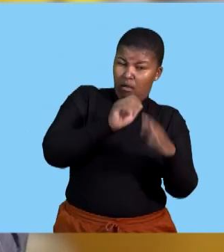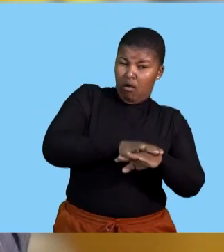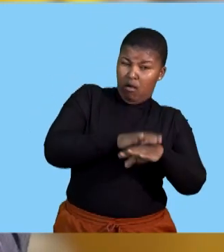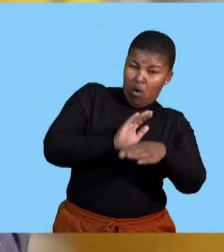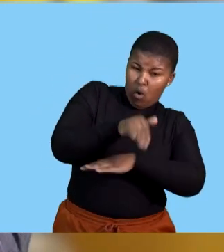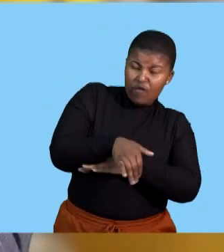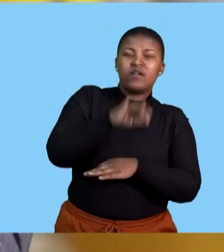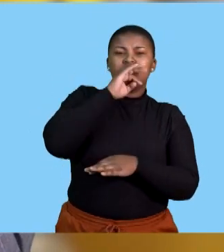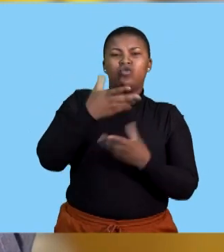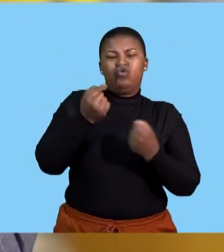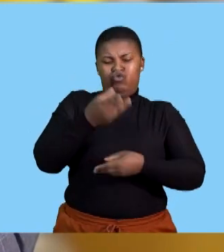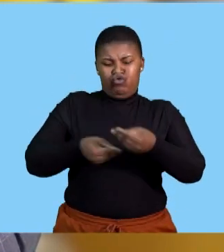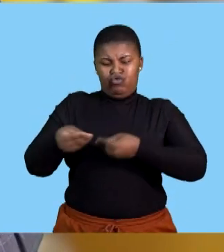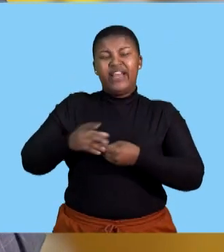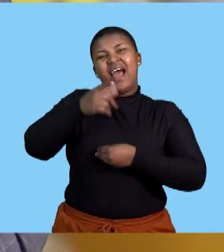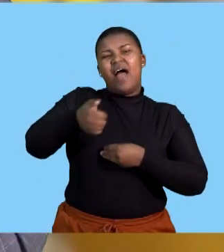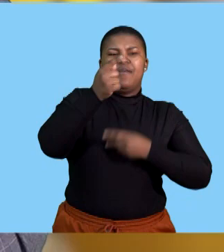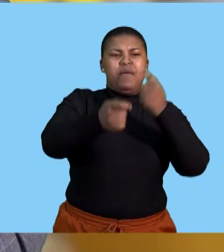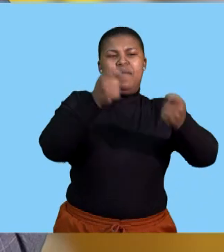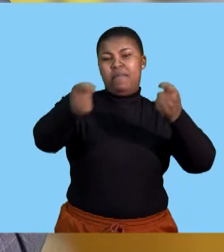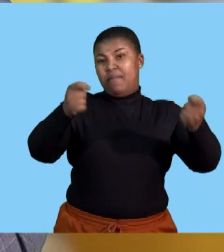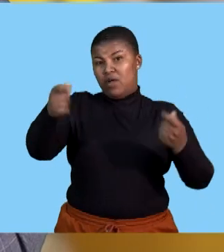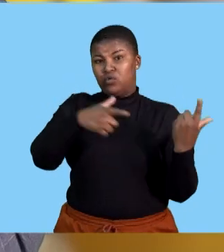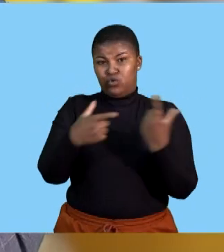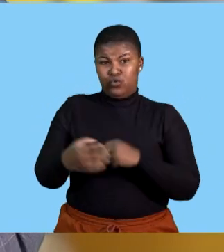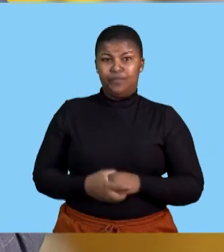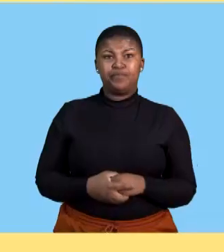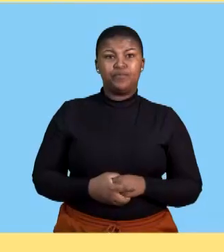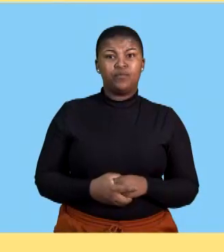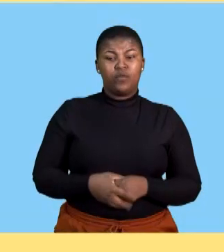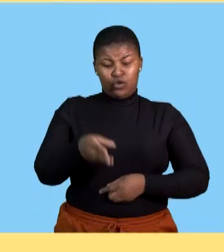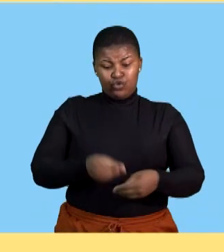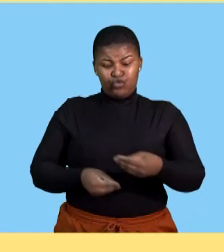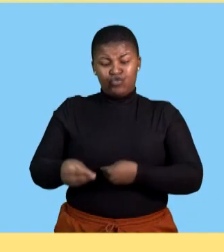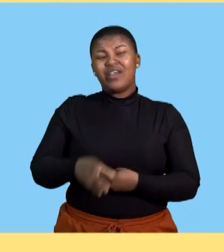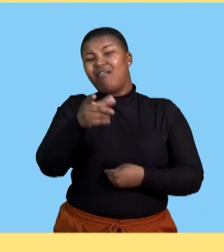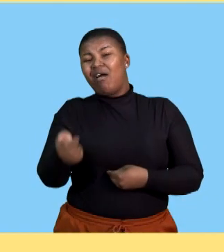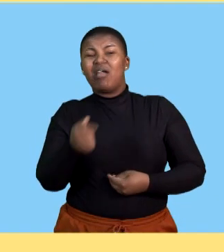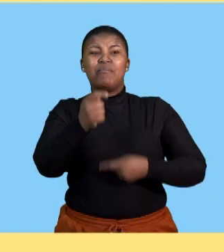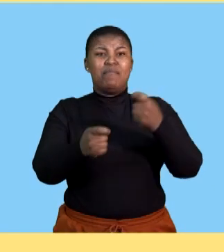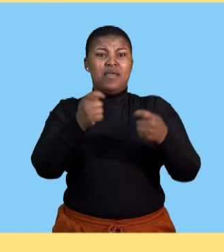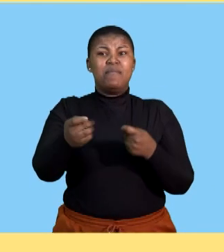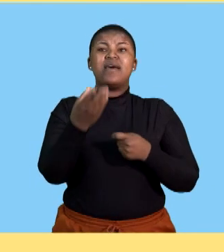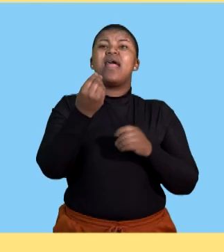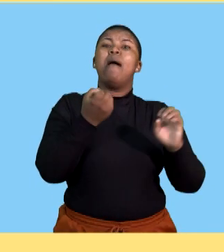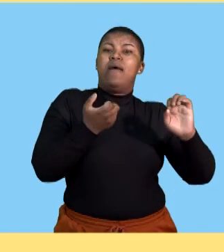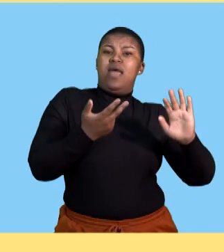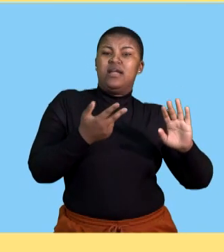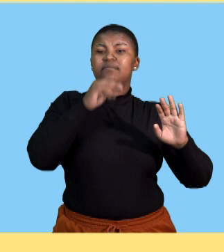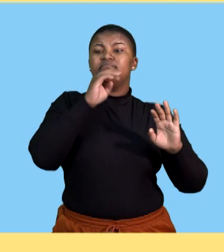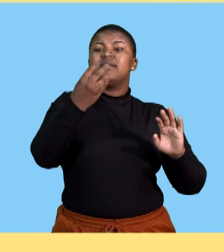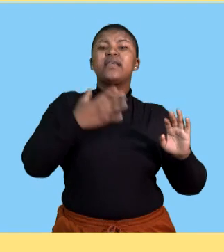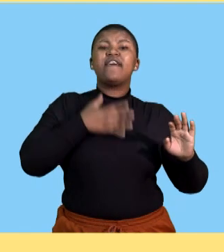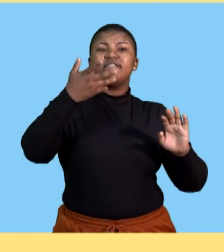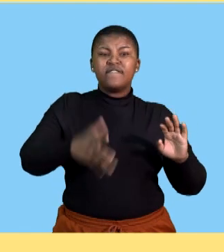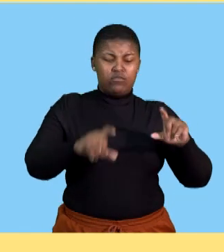as trade and other payables. All right? Now, when we do trade and other payables, which is our note number 8, we